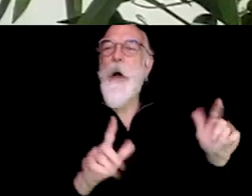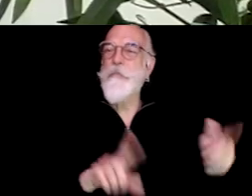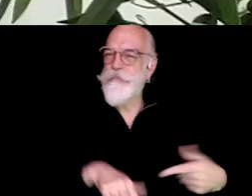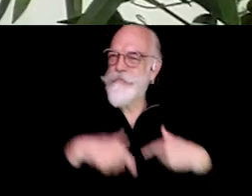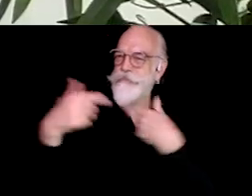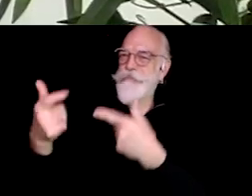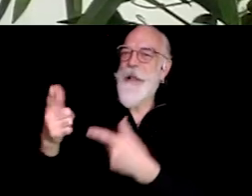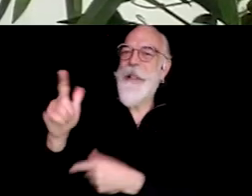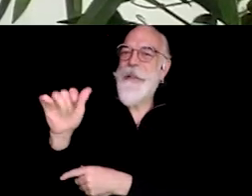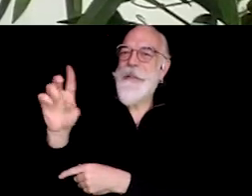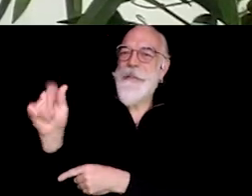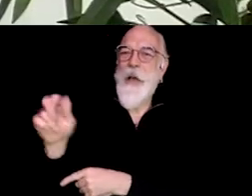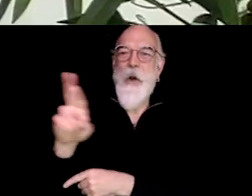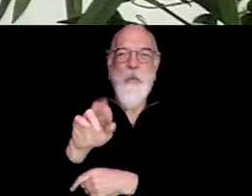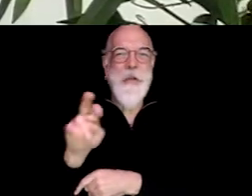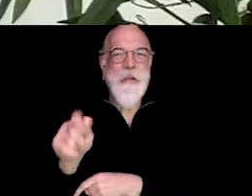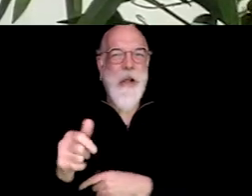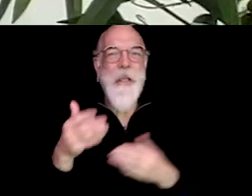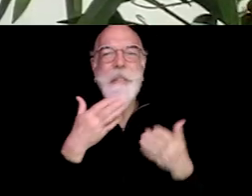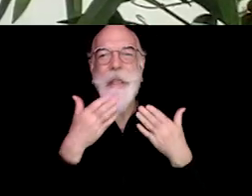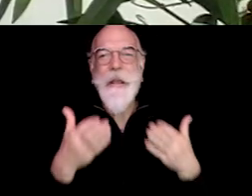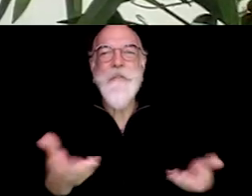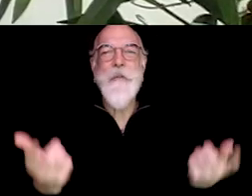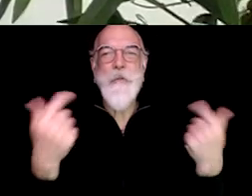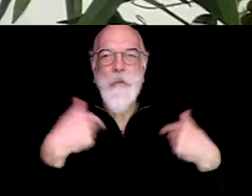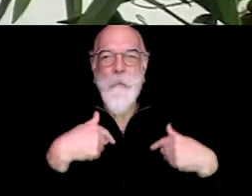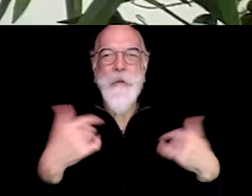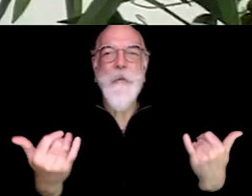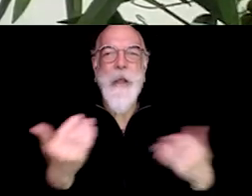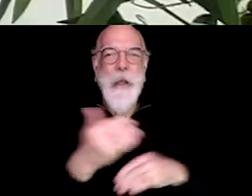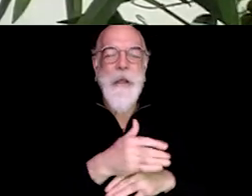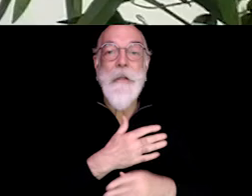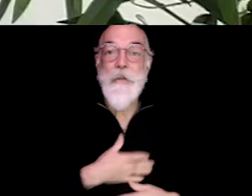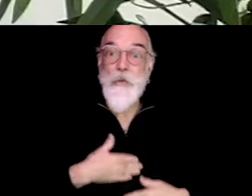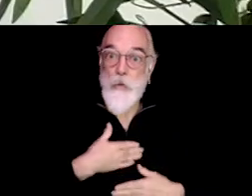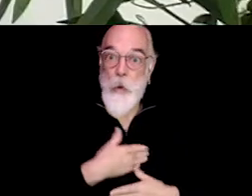away. Thanks so much for being with us and enjoy the program.